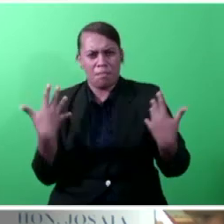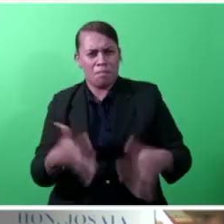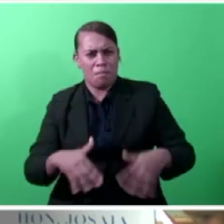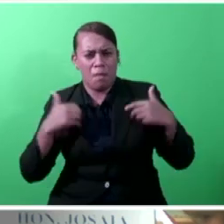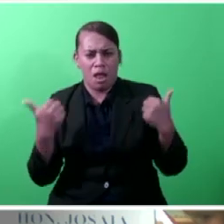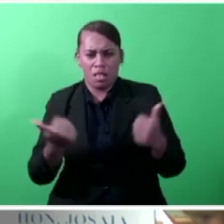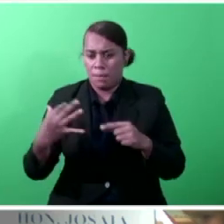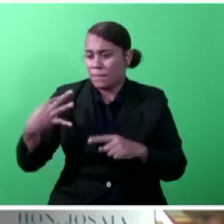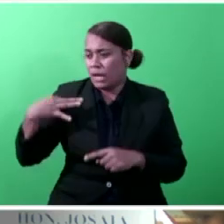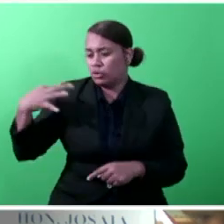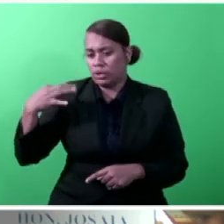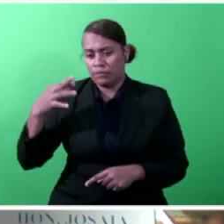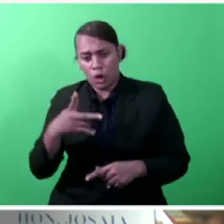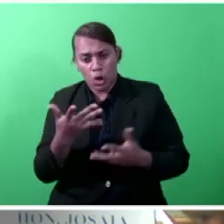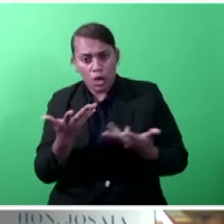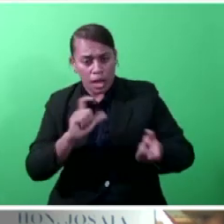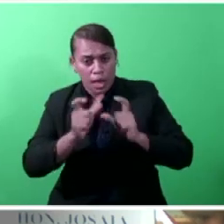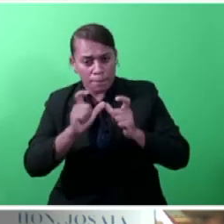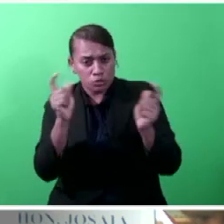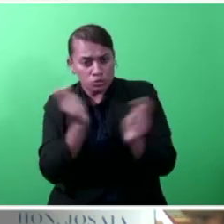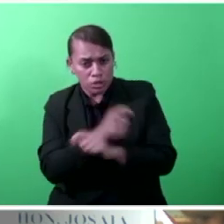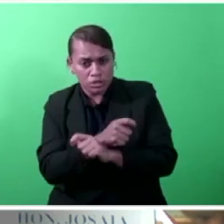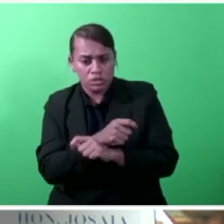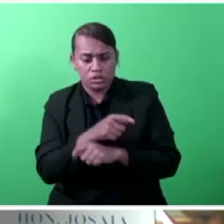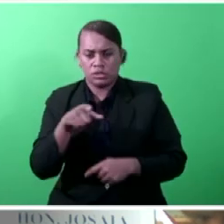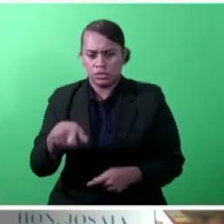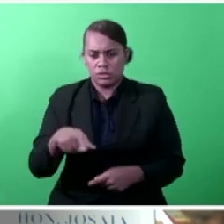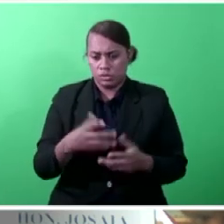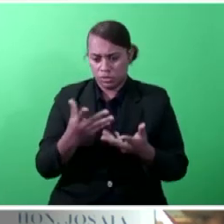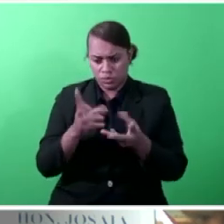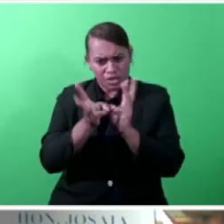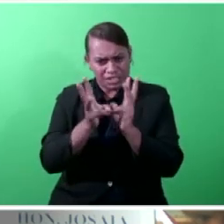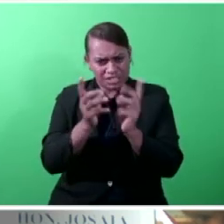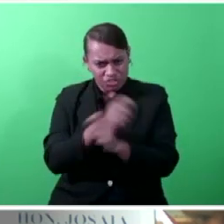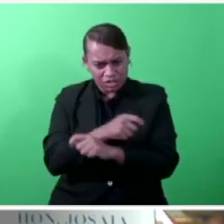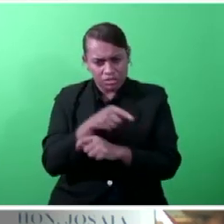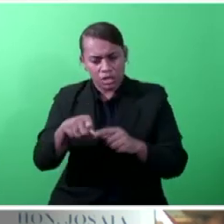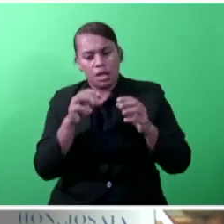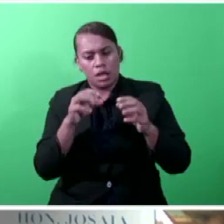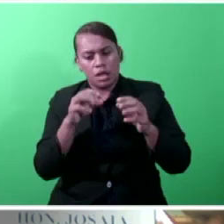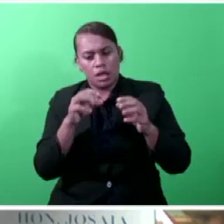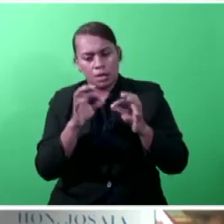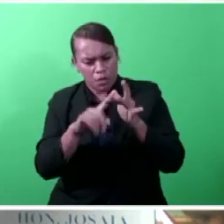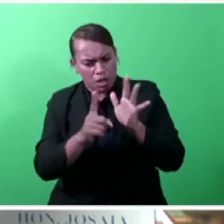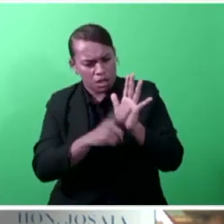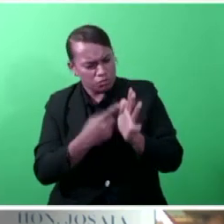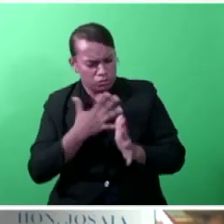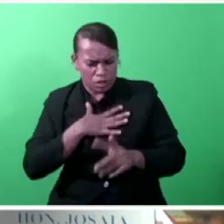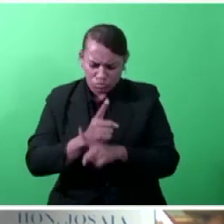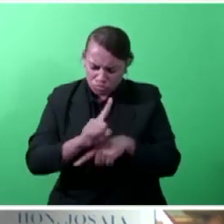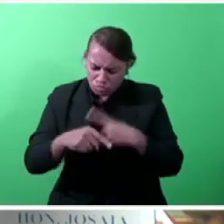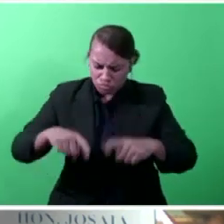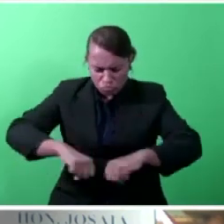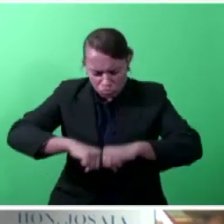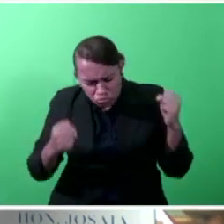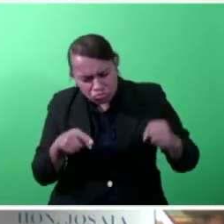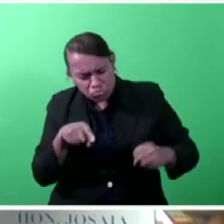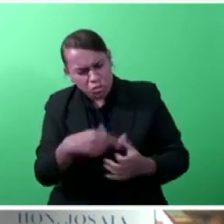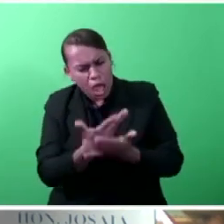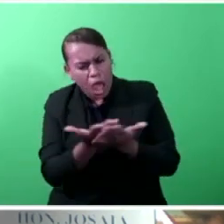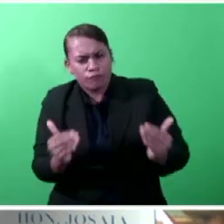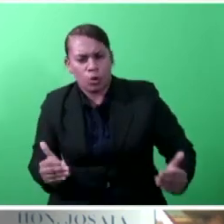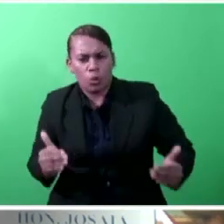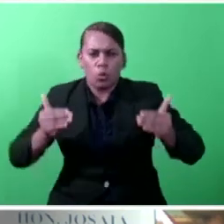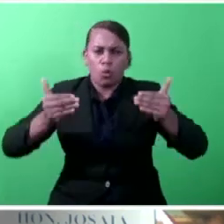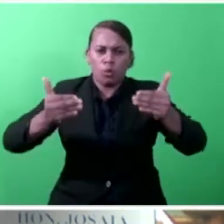climate change bill. But Mr. Speaker, sir, before I also talk about the way forward, the climate change, of course, Mr. Speaker,